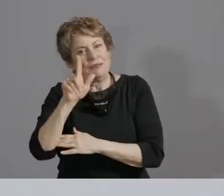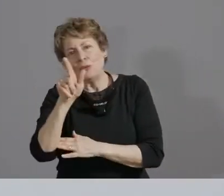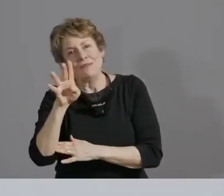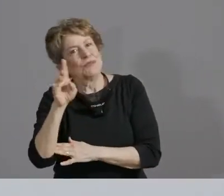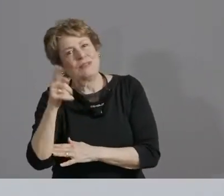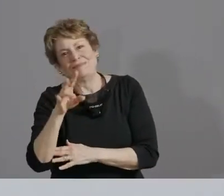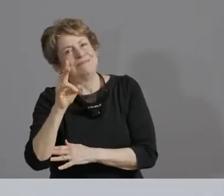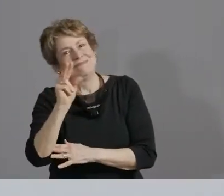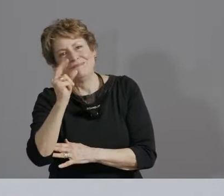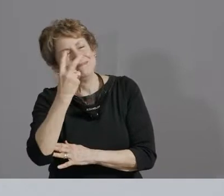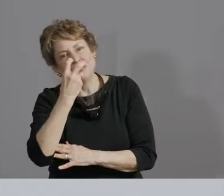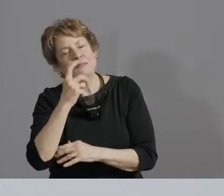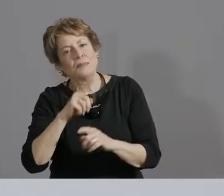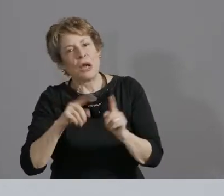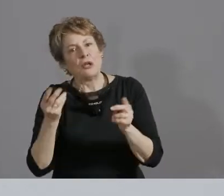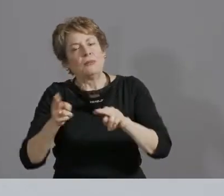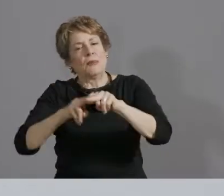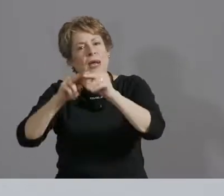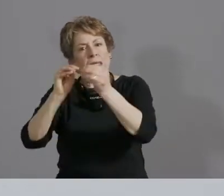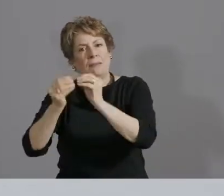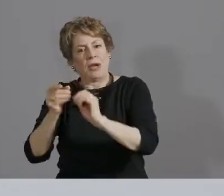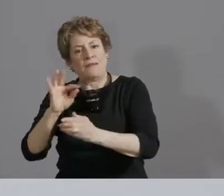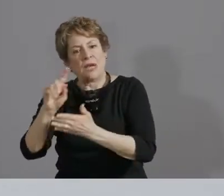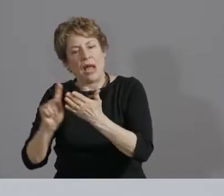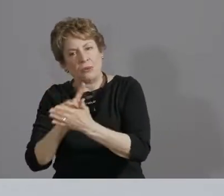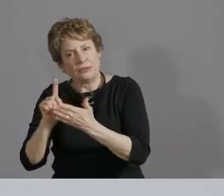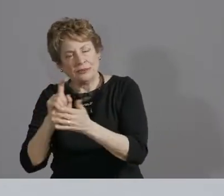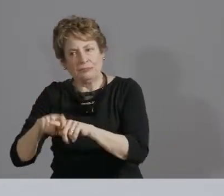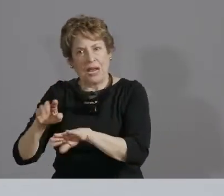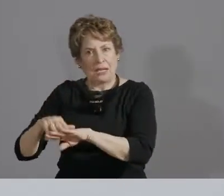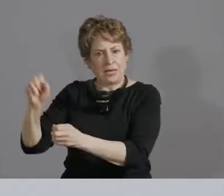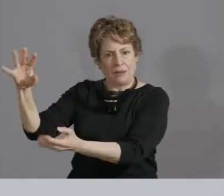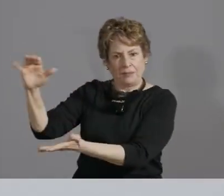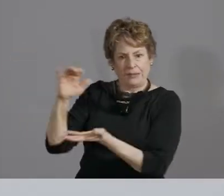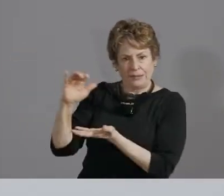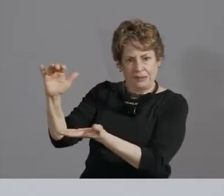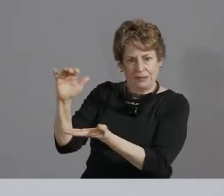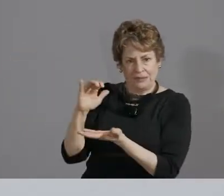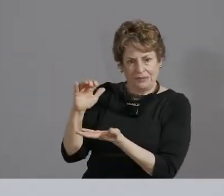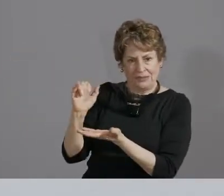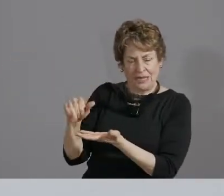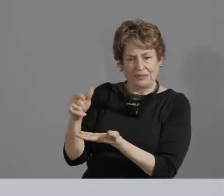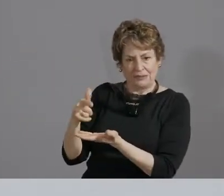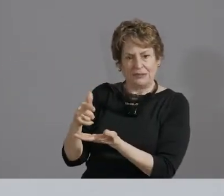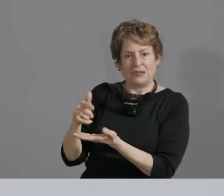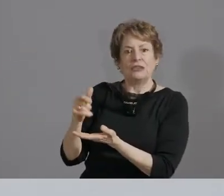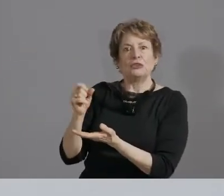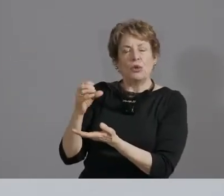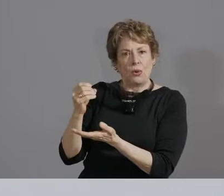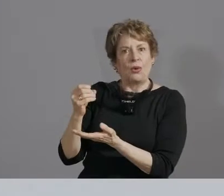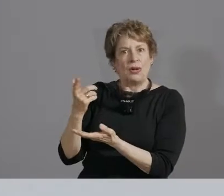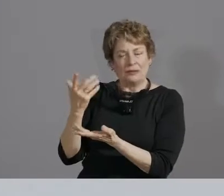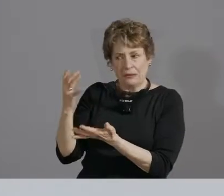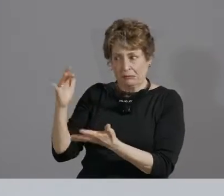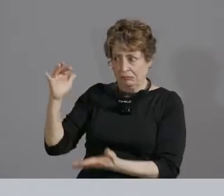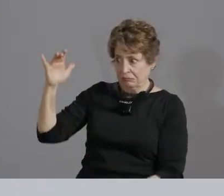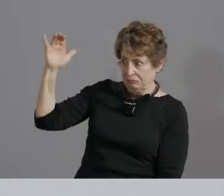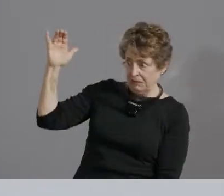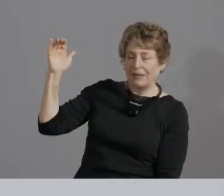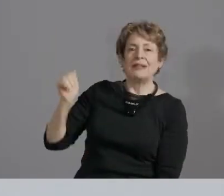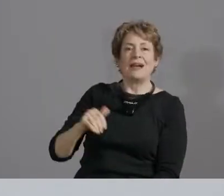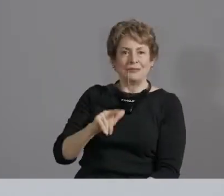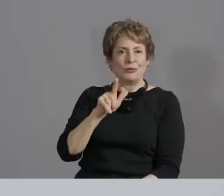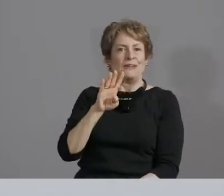and Pima County more vaccine. That's our goal. So nobody in Pima who's giving now is going to be shorted as